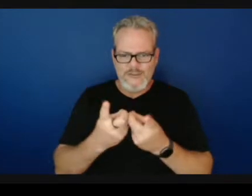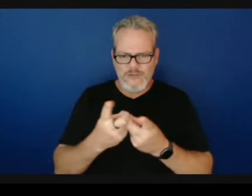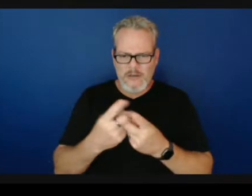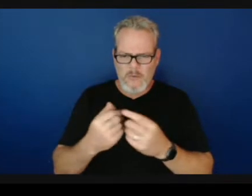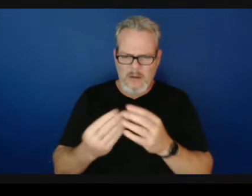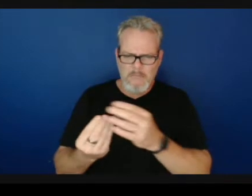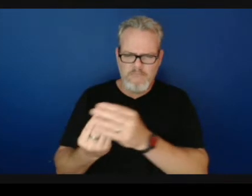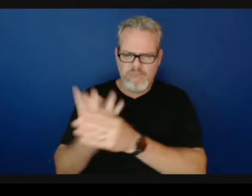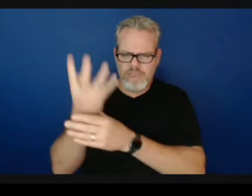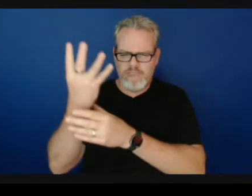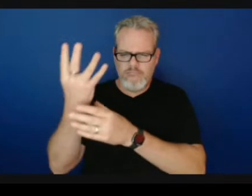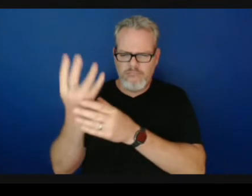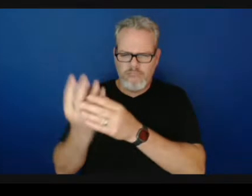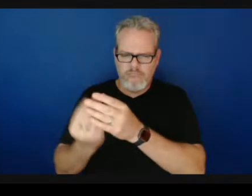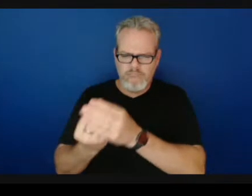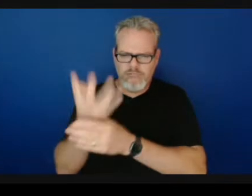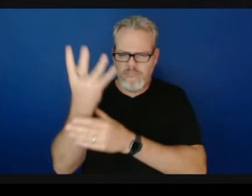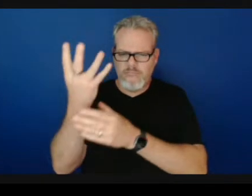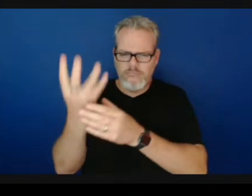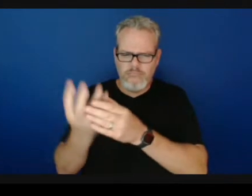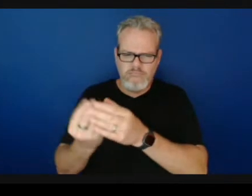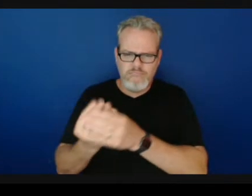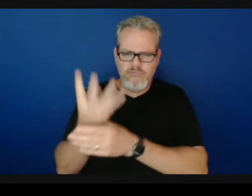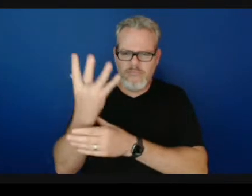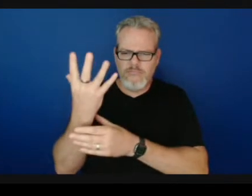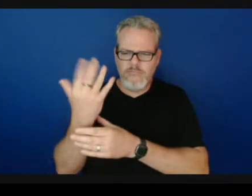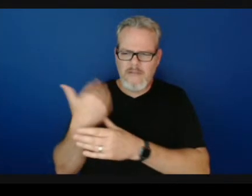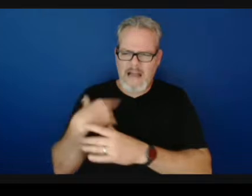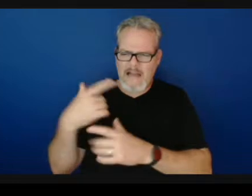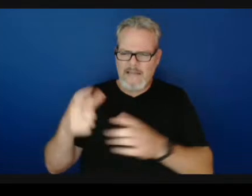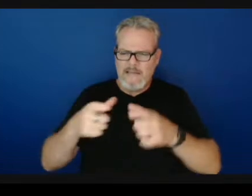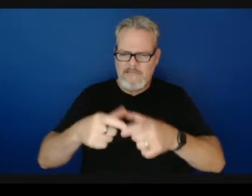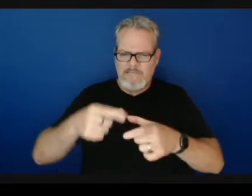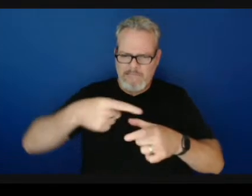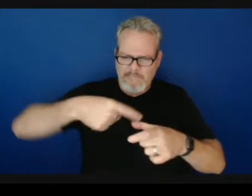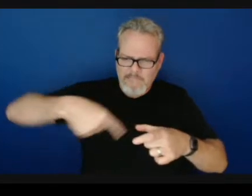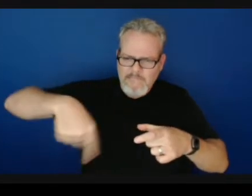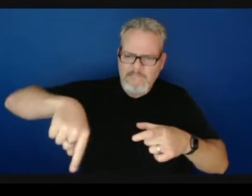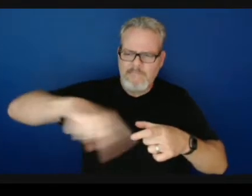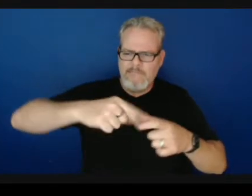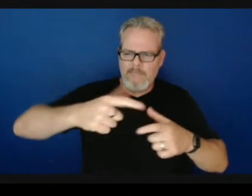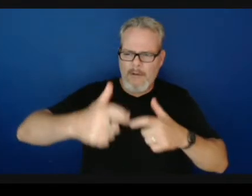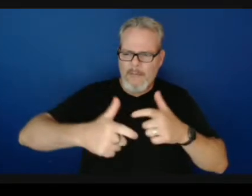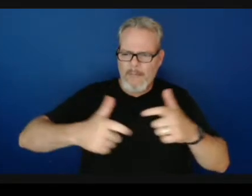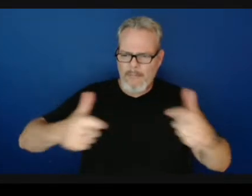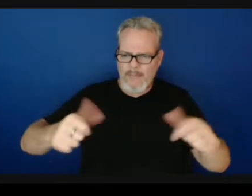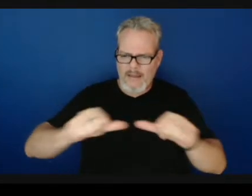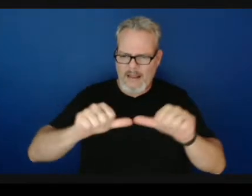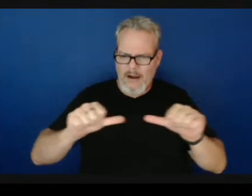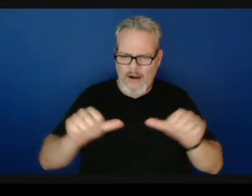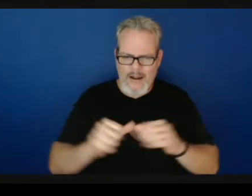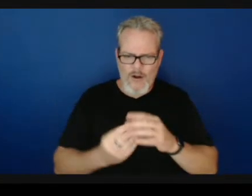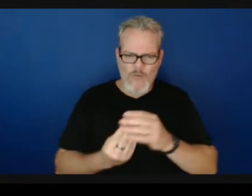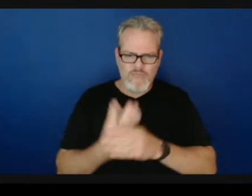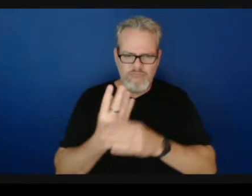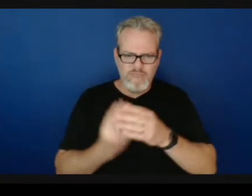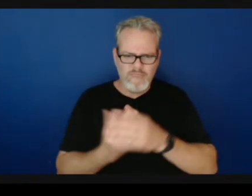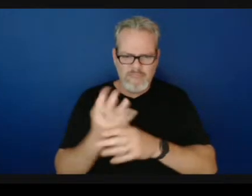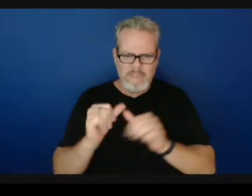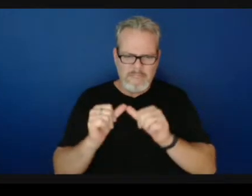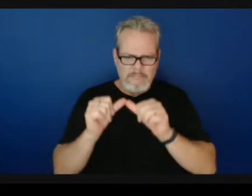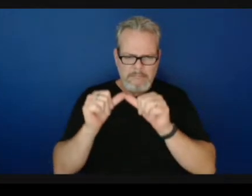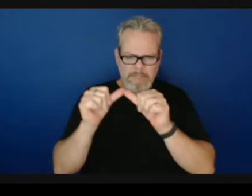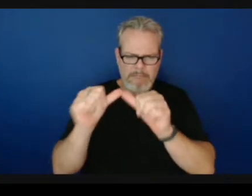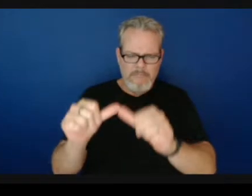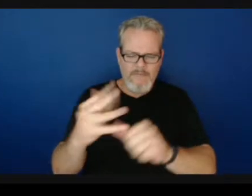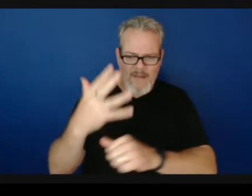pool, then there was a fissure east of there. It made a lava lake called Kupainaha that overflowed and erupted for about 5 years or so before it went